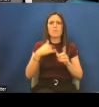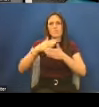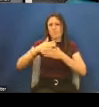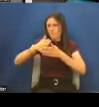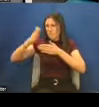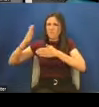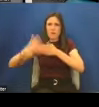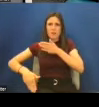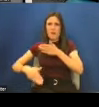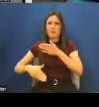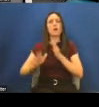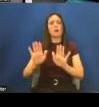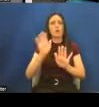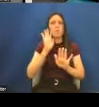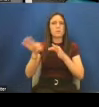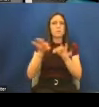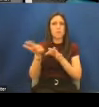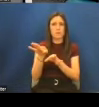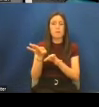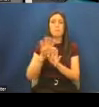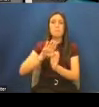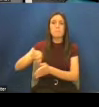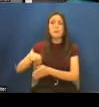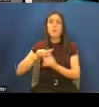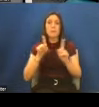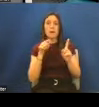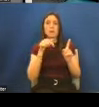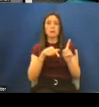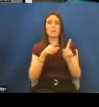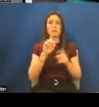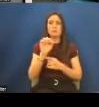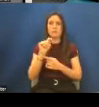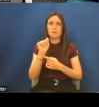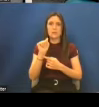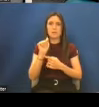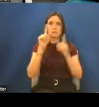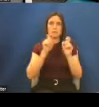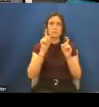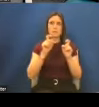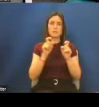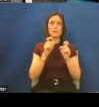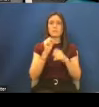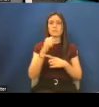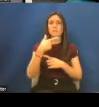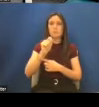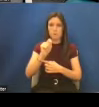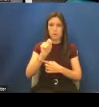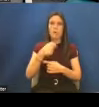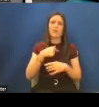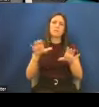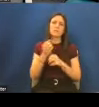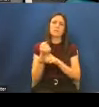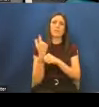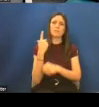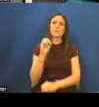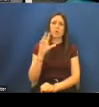end. Okay, and we'll get to that point. But the date of testing is September, and I did it last year in